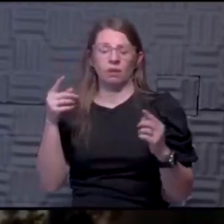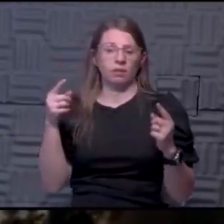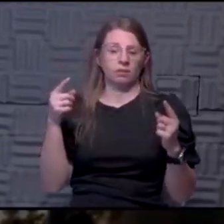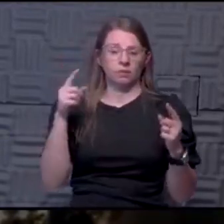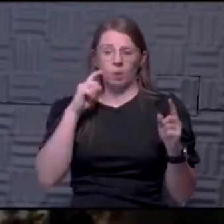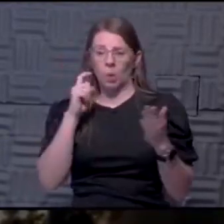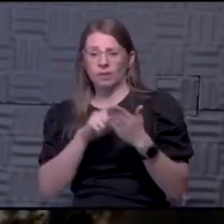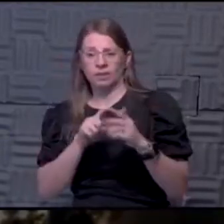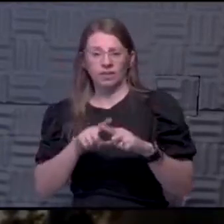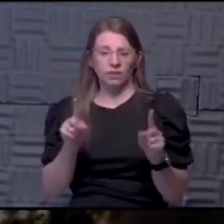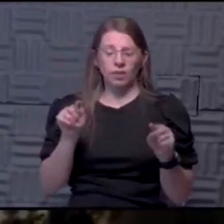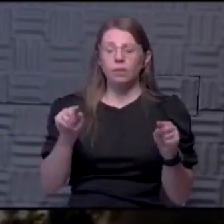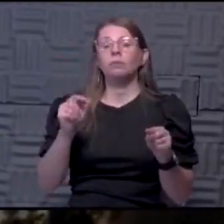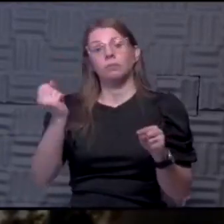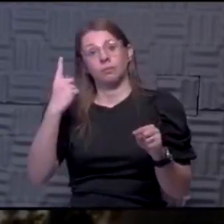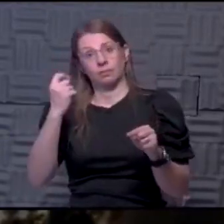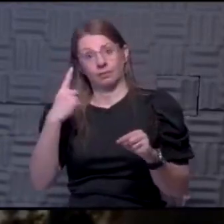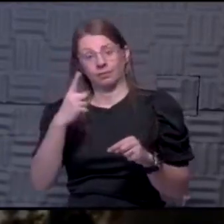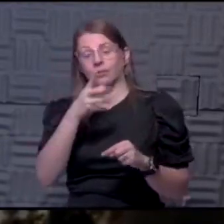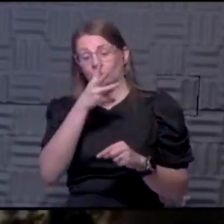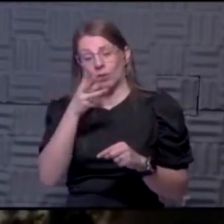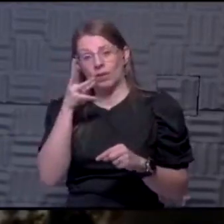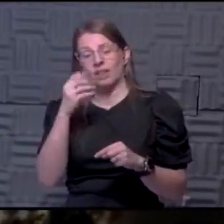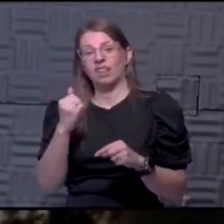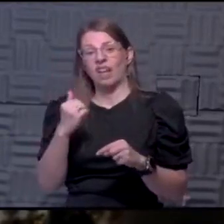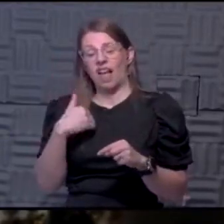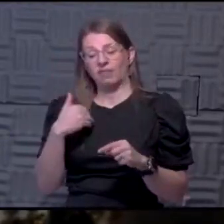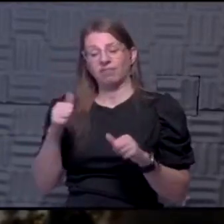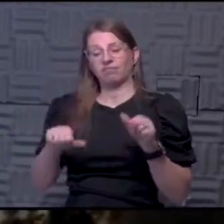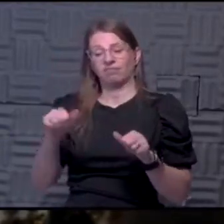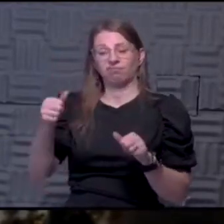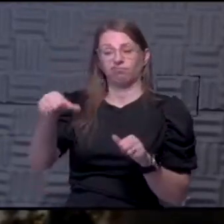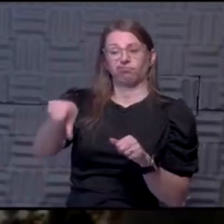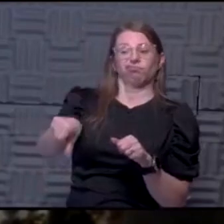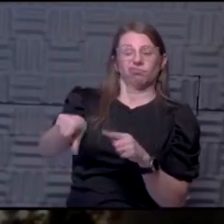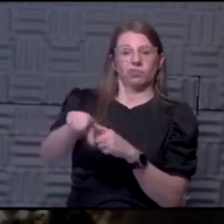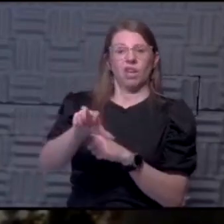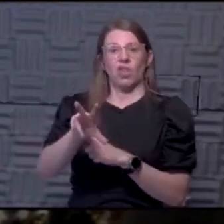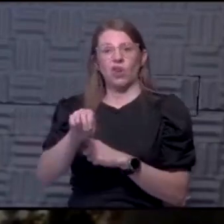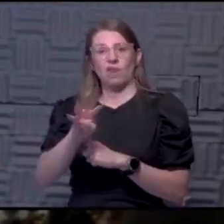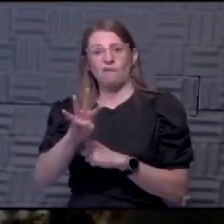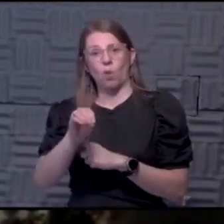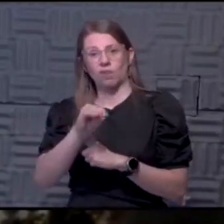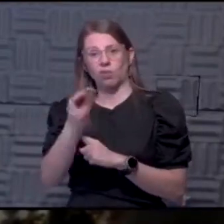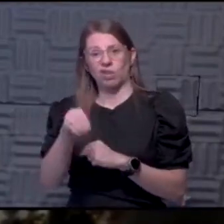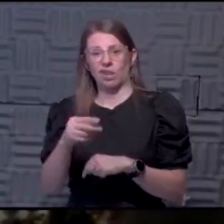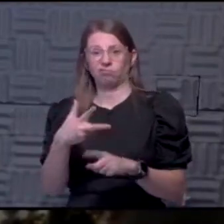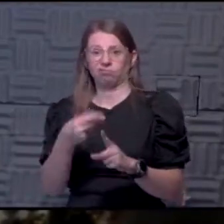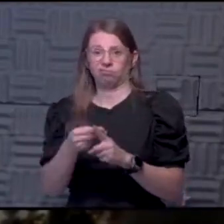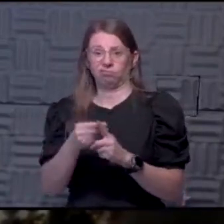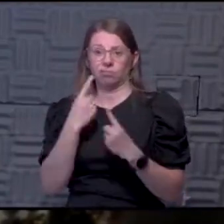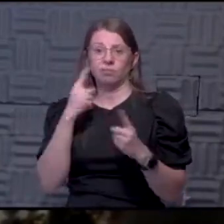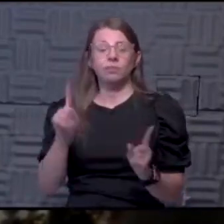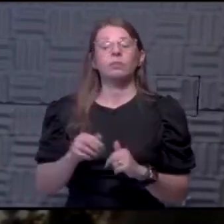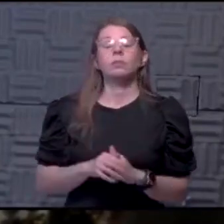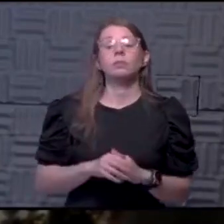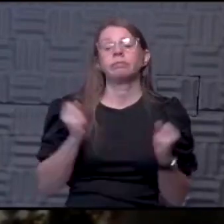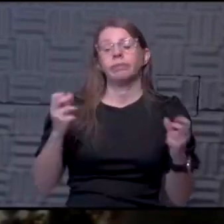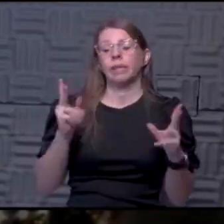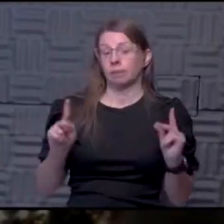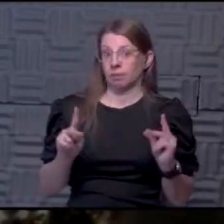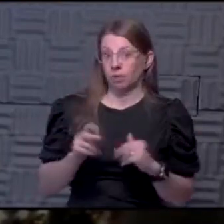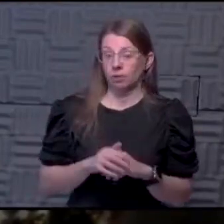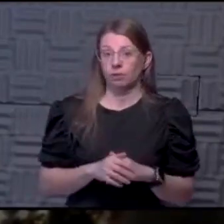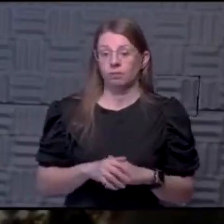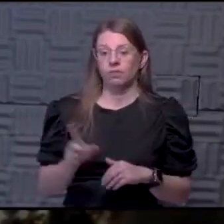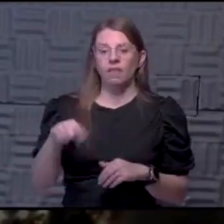out that some of the rural counties have very low uptake, 35-40% of people getting vaccinated. A lot of the people, by the way, are